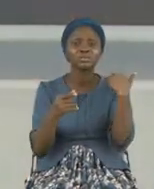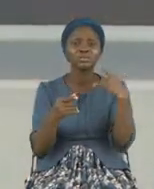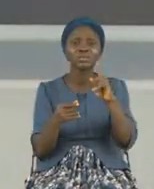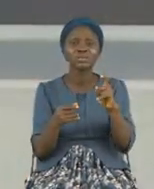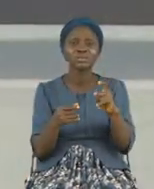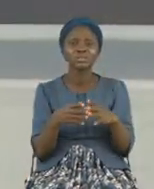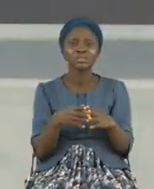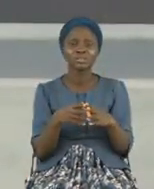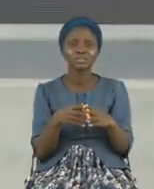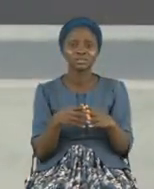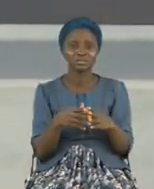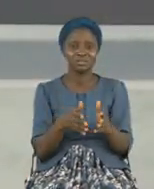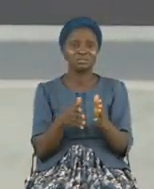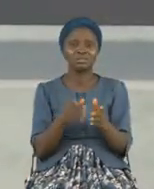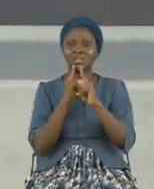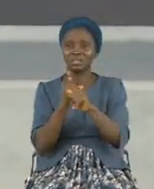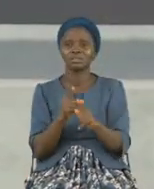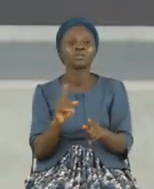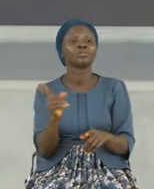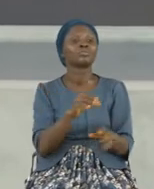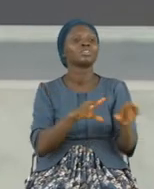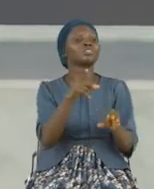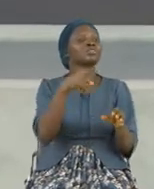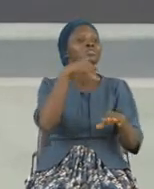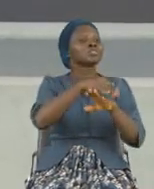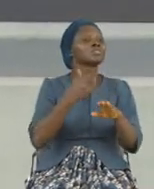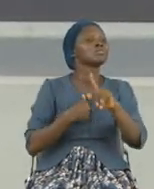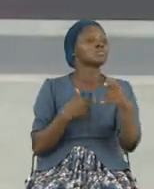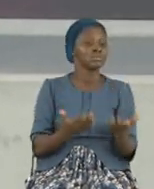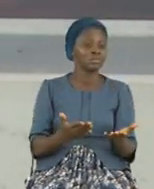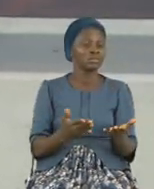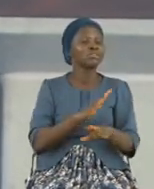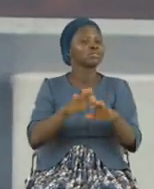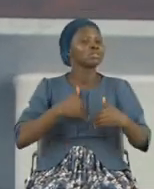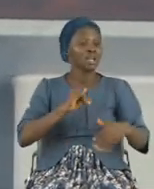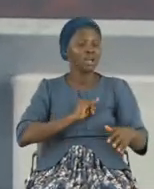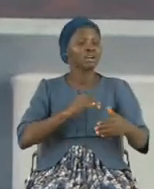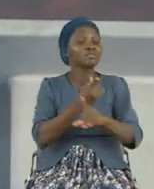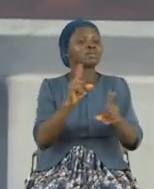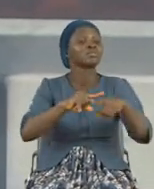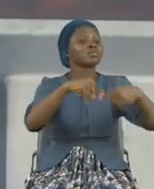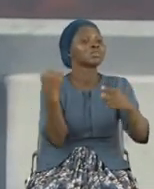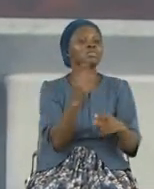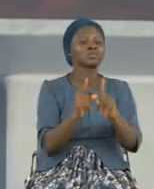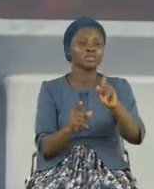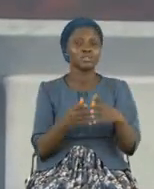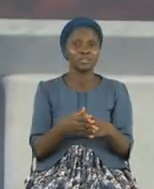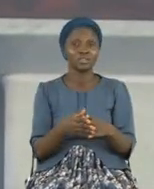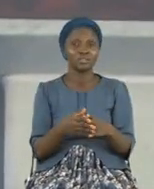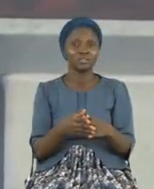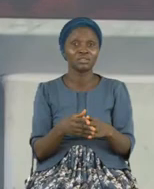me? Don't have liberty to go anywhere. Argument starts again. What you thought was